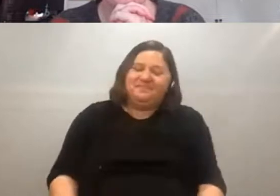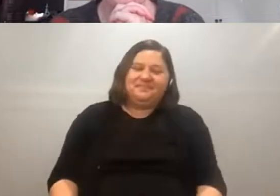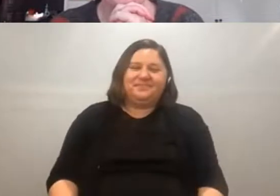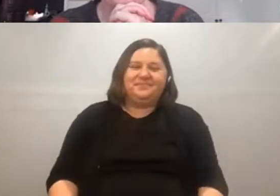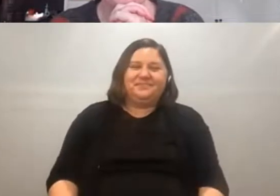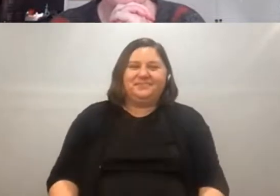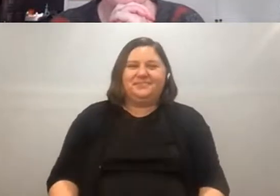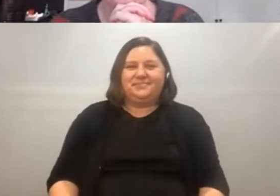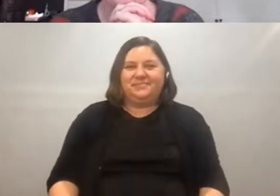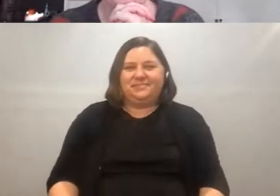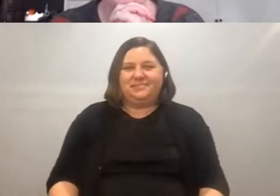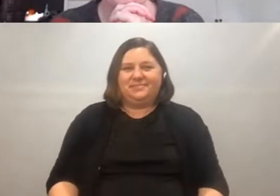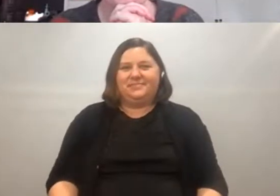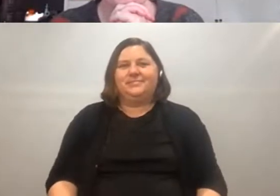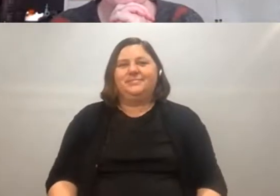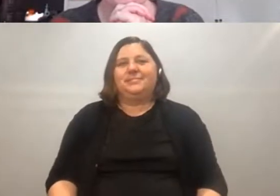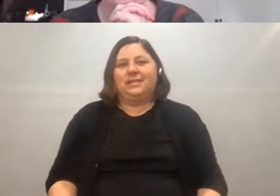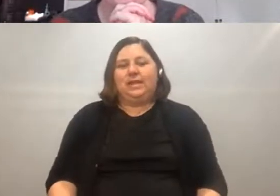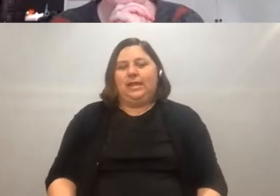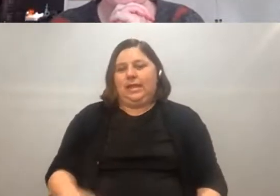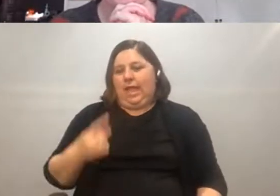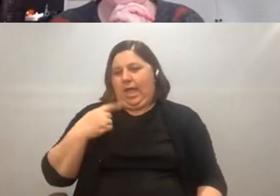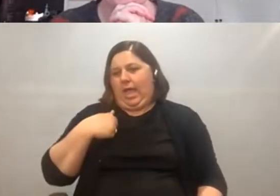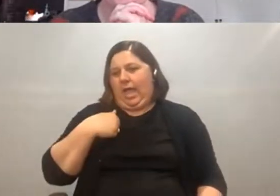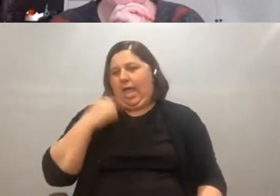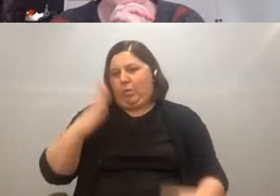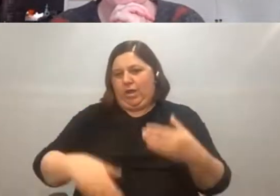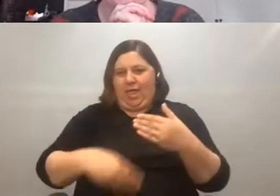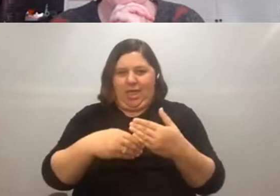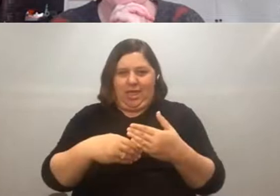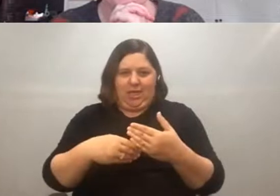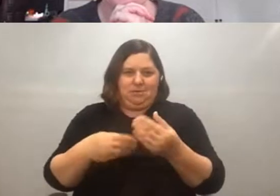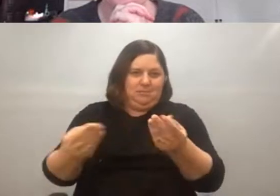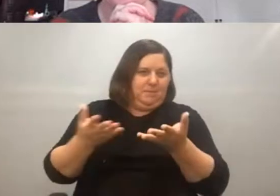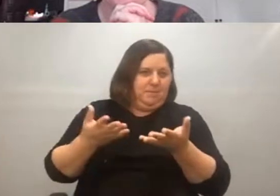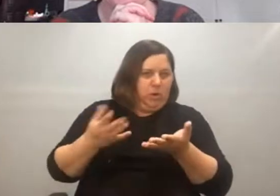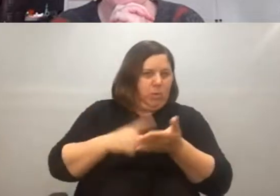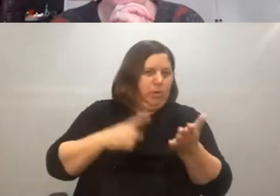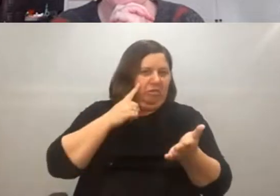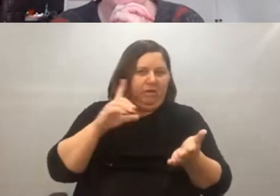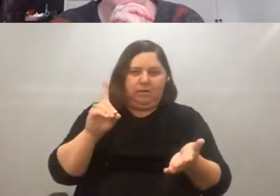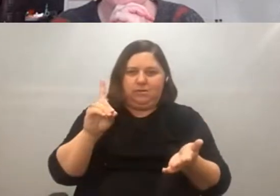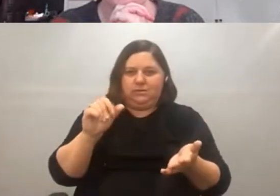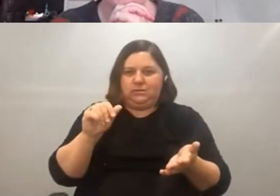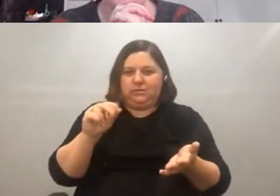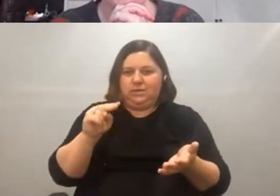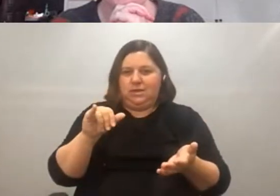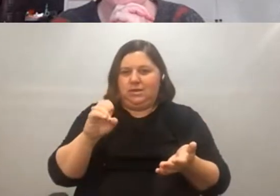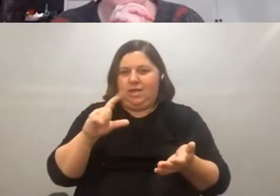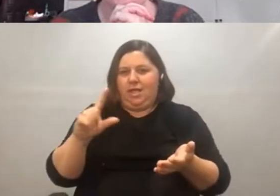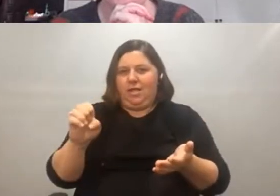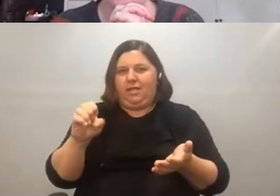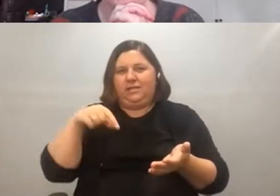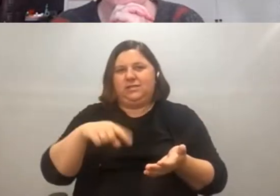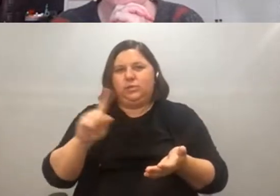yes um and i would say and danielle tell me as well what you think but this is where i would say be